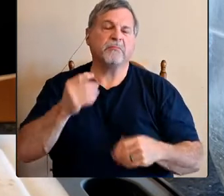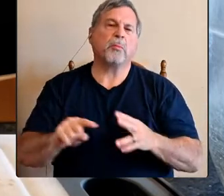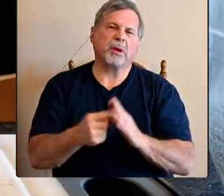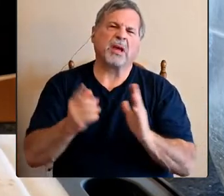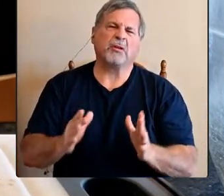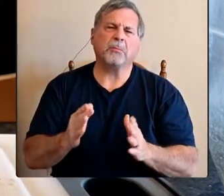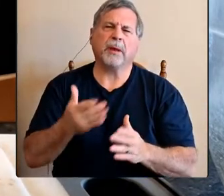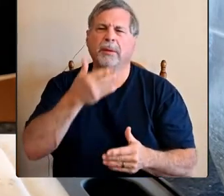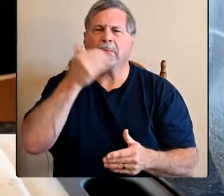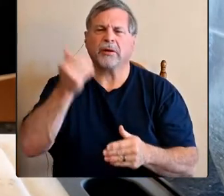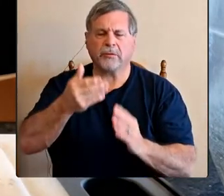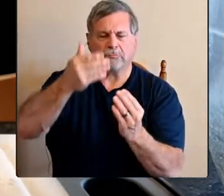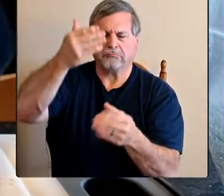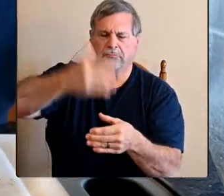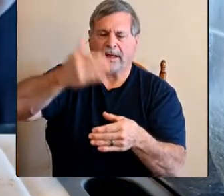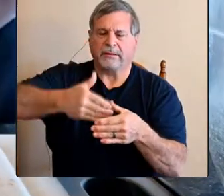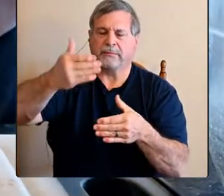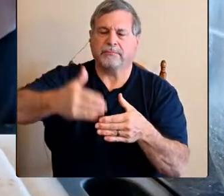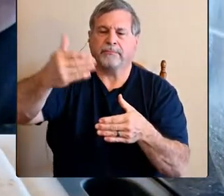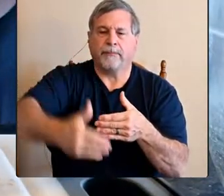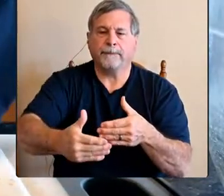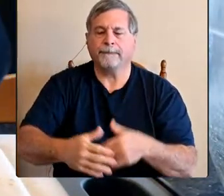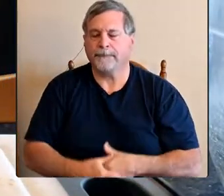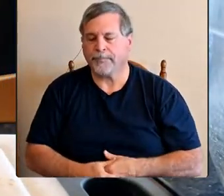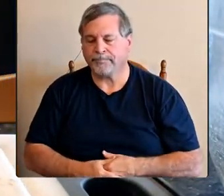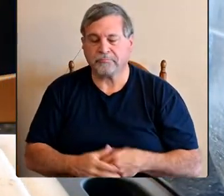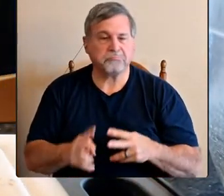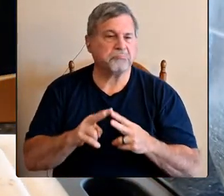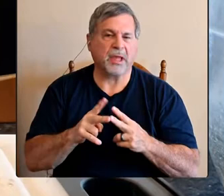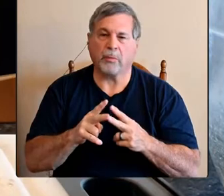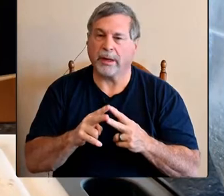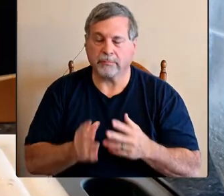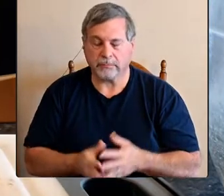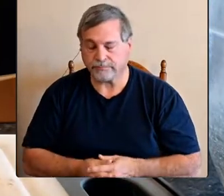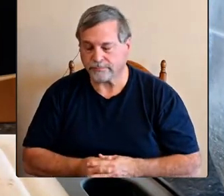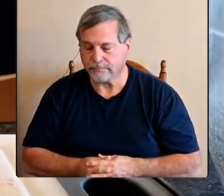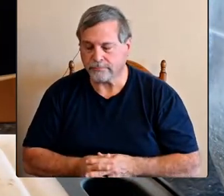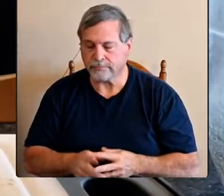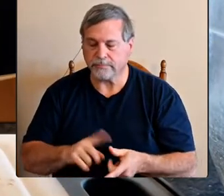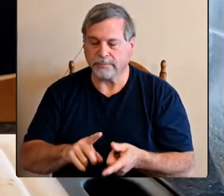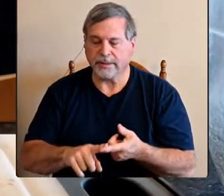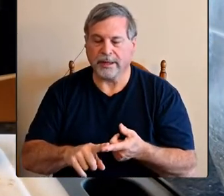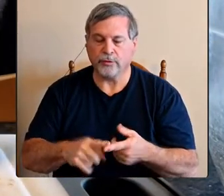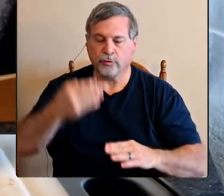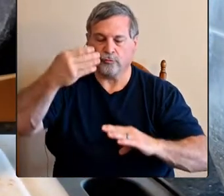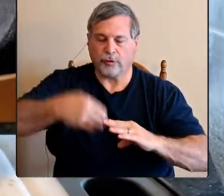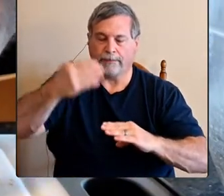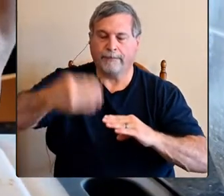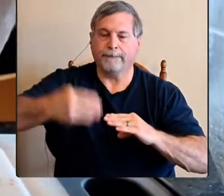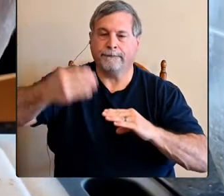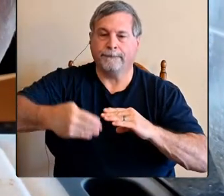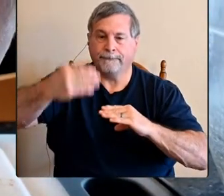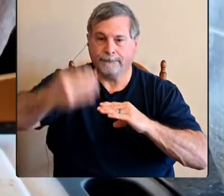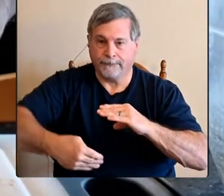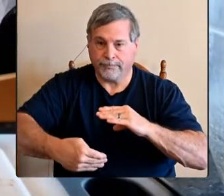beginners it's better to stand it up on the end and slice down but you can do it either way then you make this score down through the top